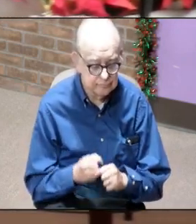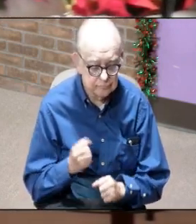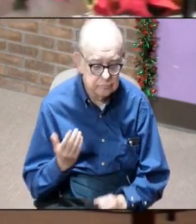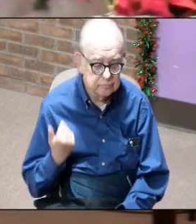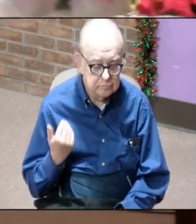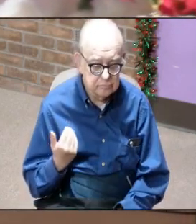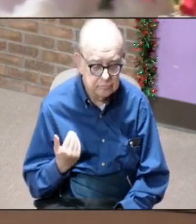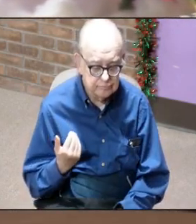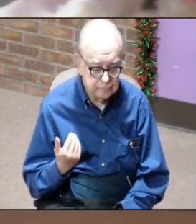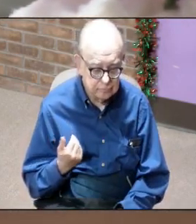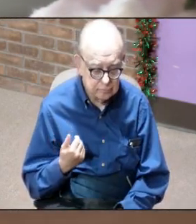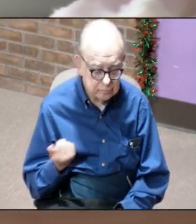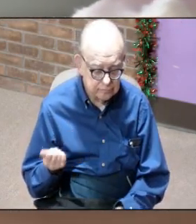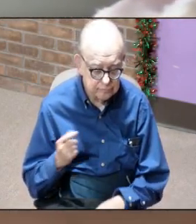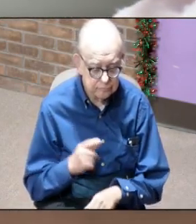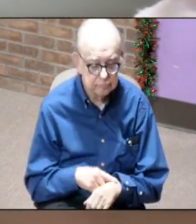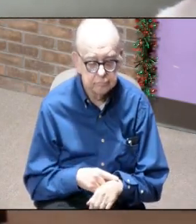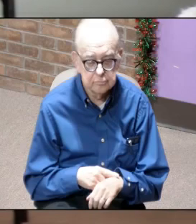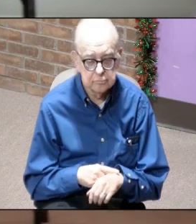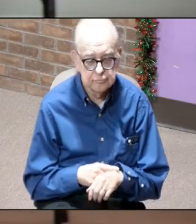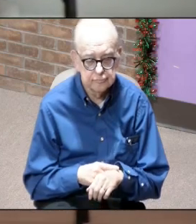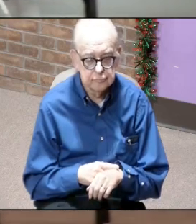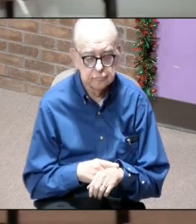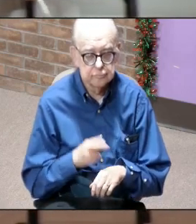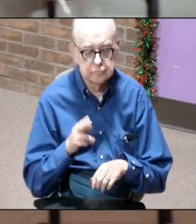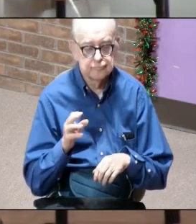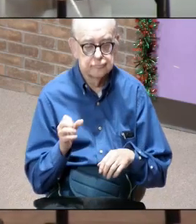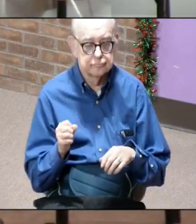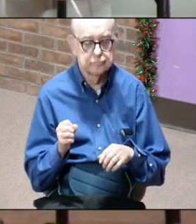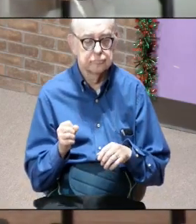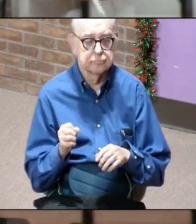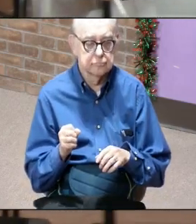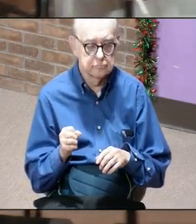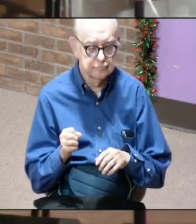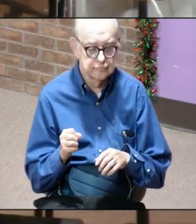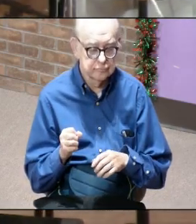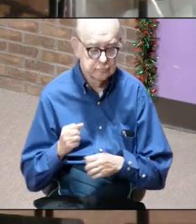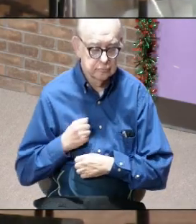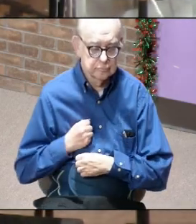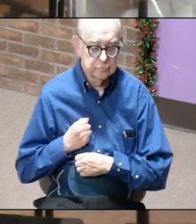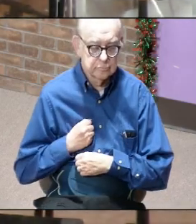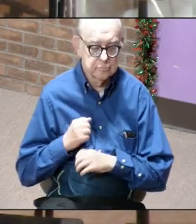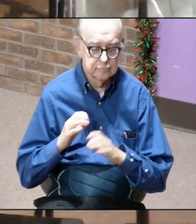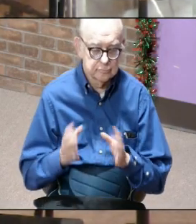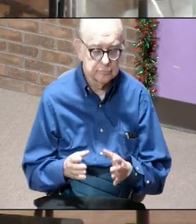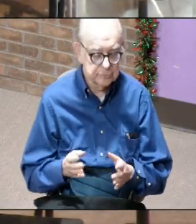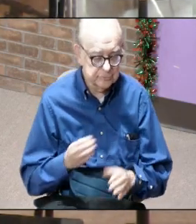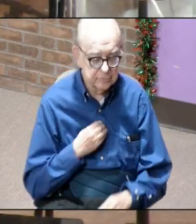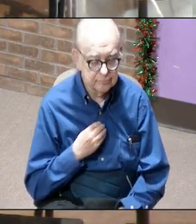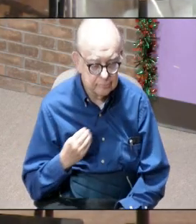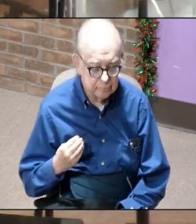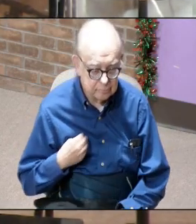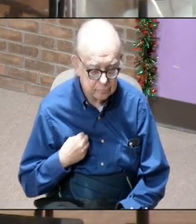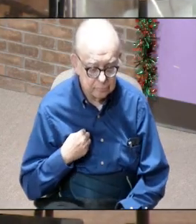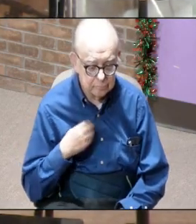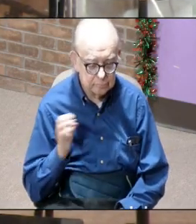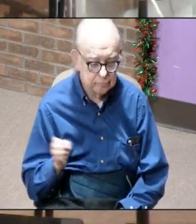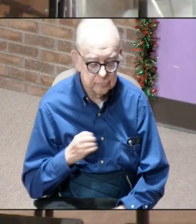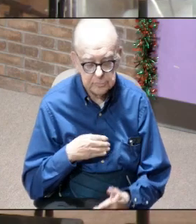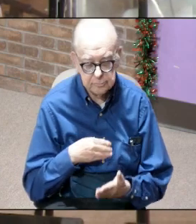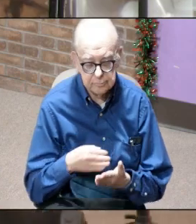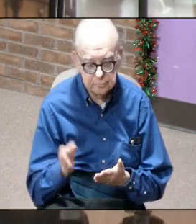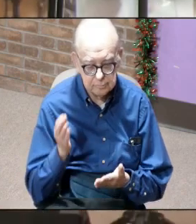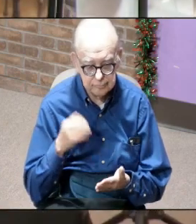ago, any time a United States Armed Force member was ever